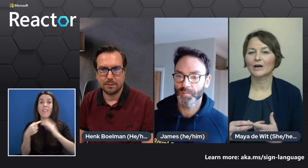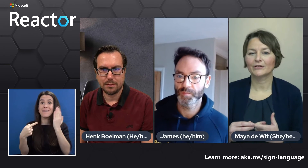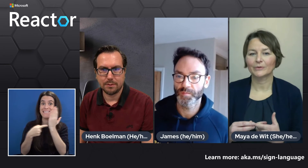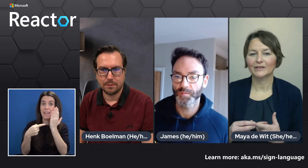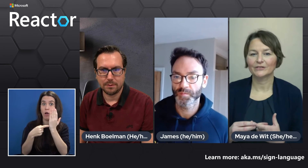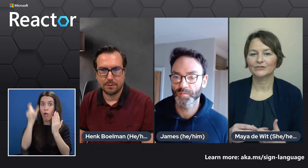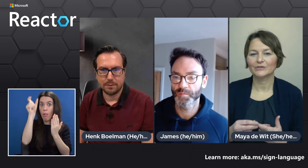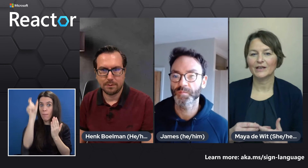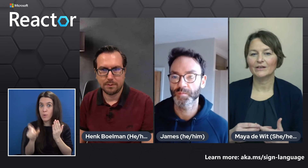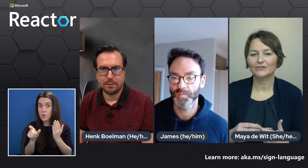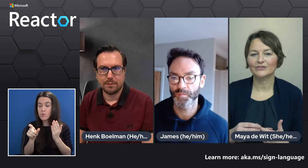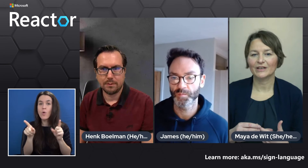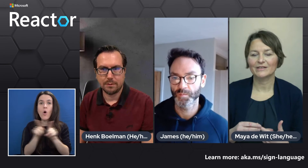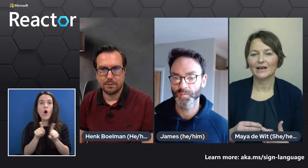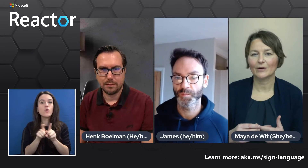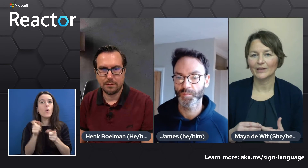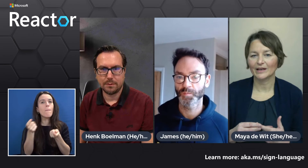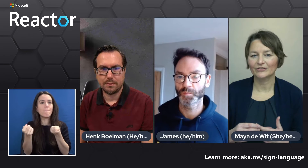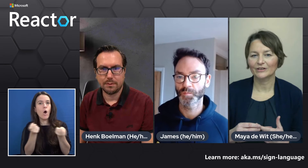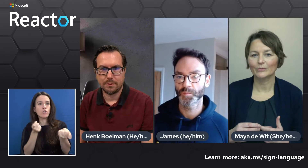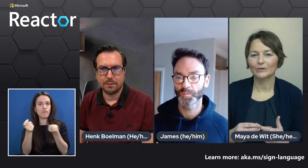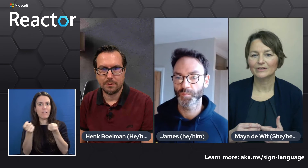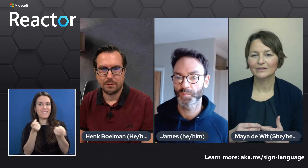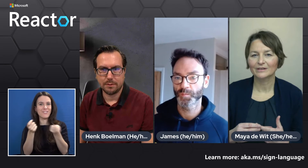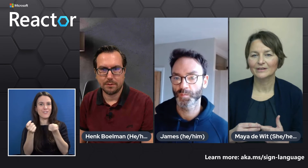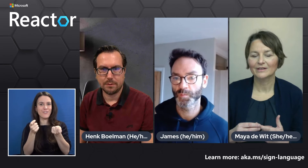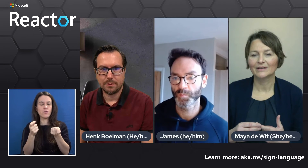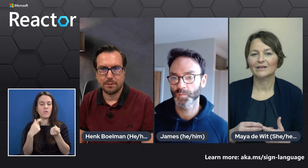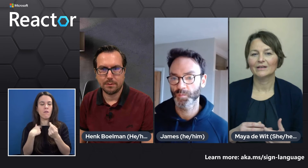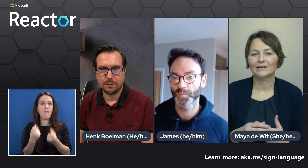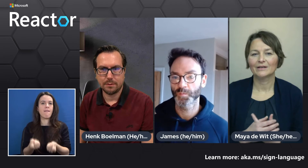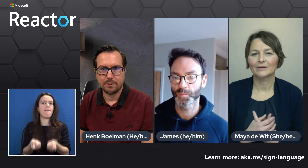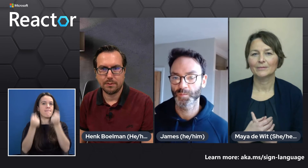the moderator, so they understand how we actually work.